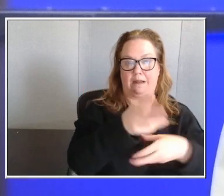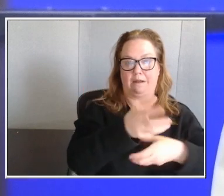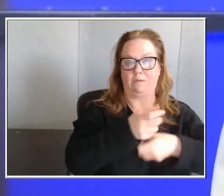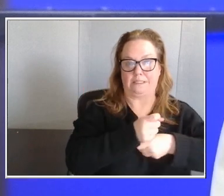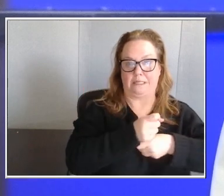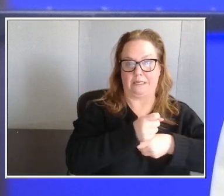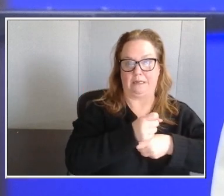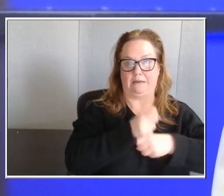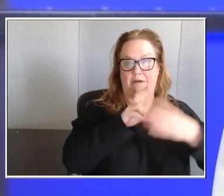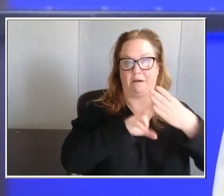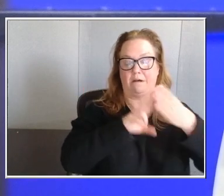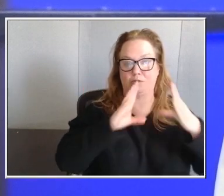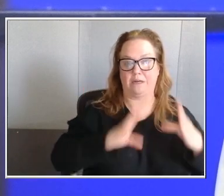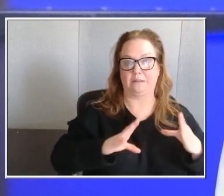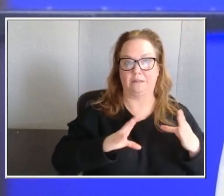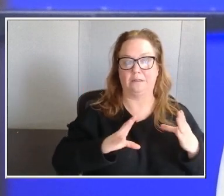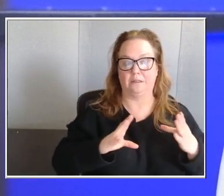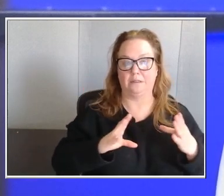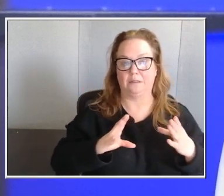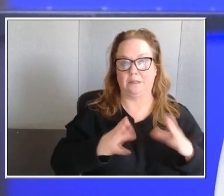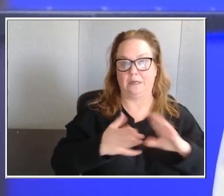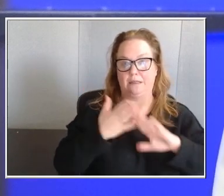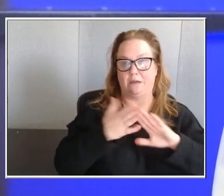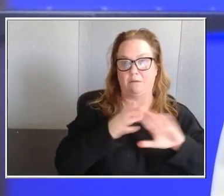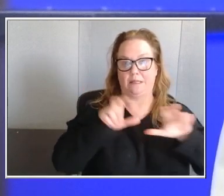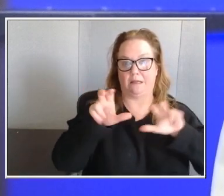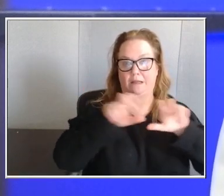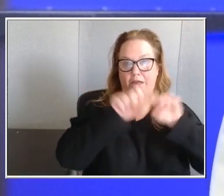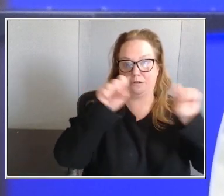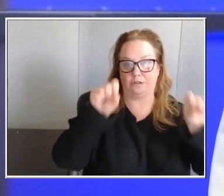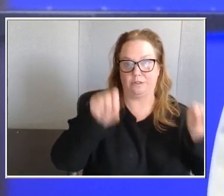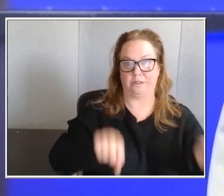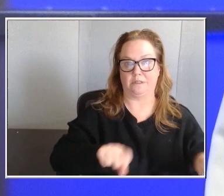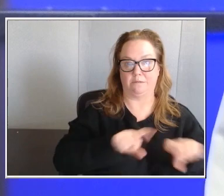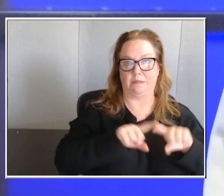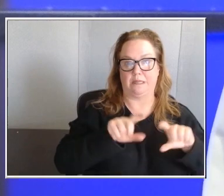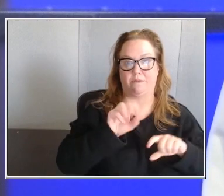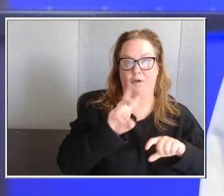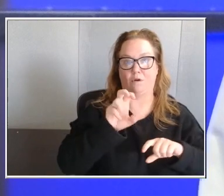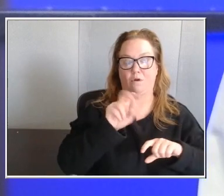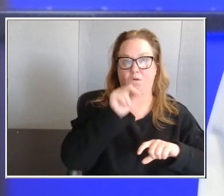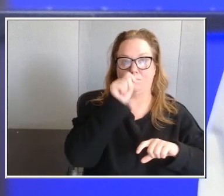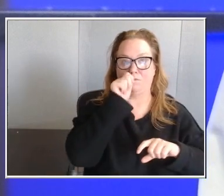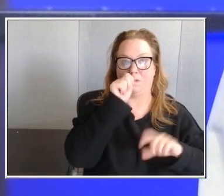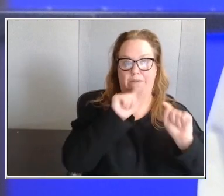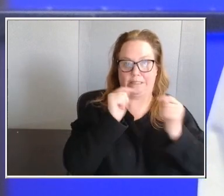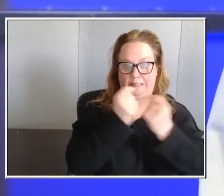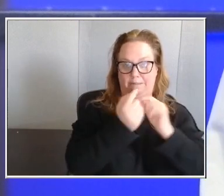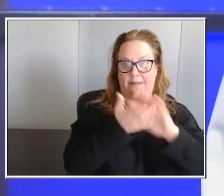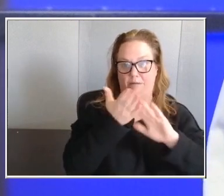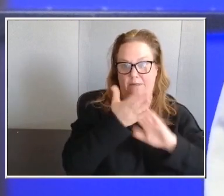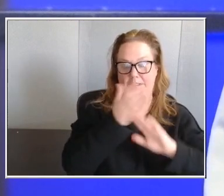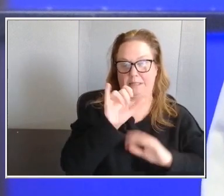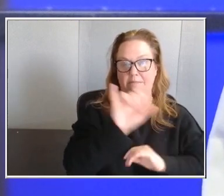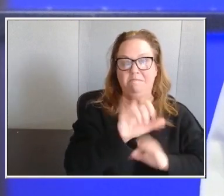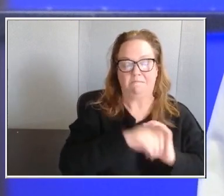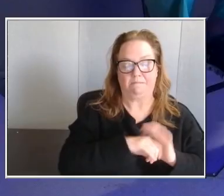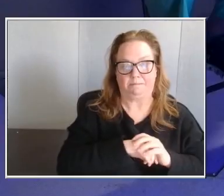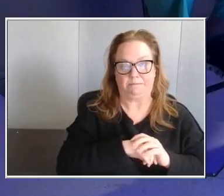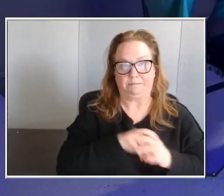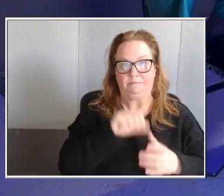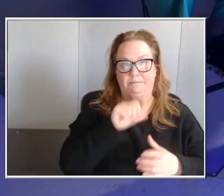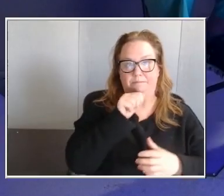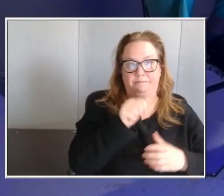the contract, and they run the allocation system, but they have their own private executive team that runs that. So they're not part of